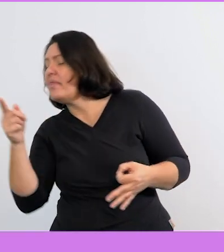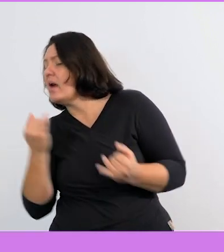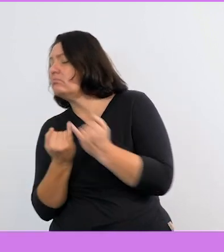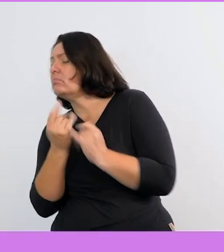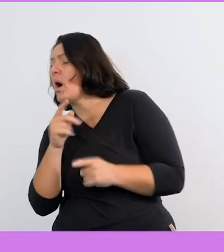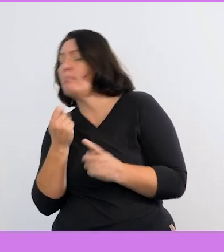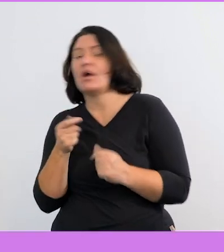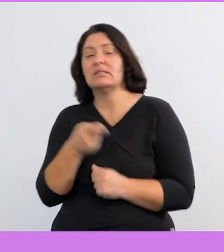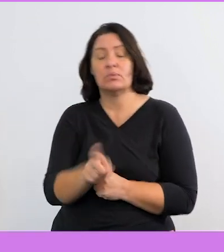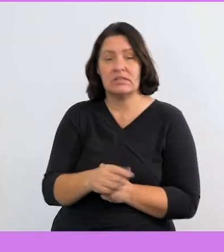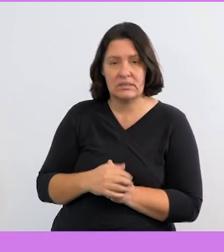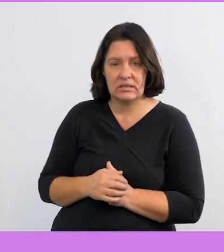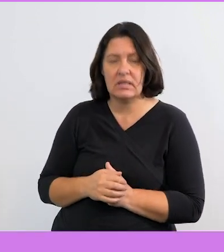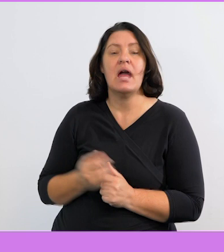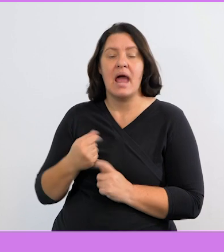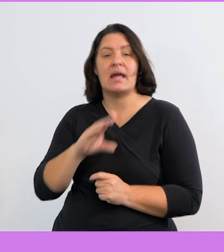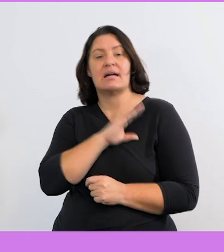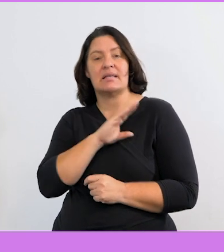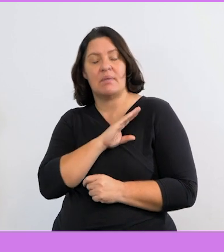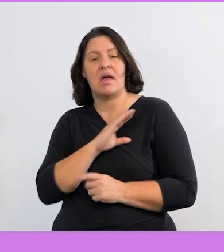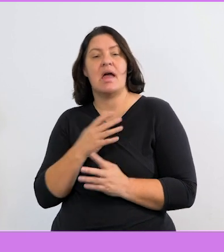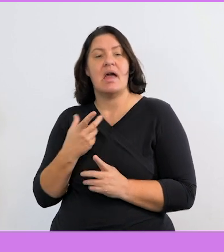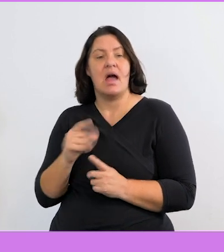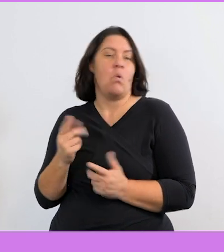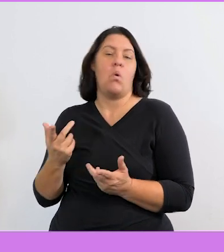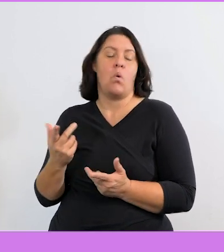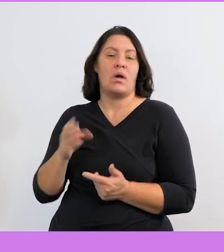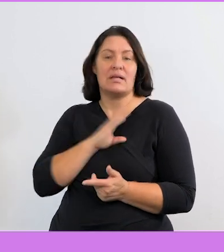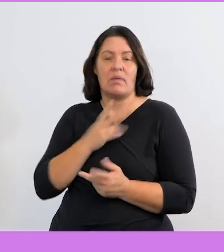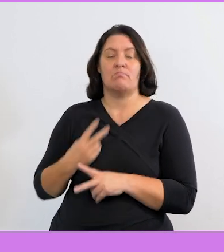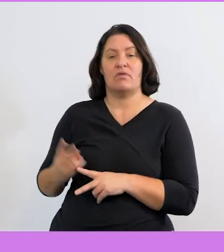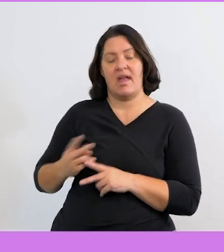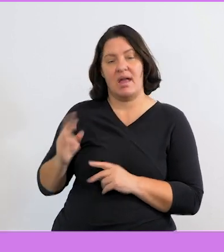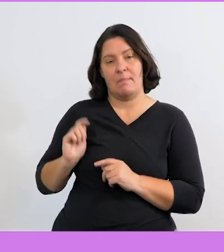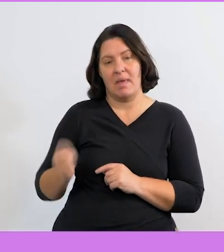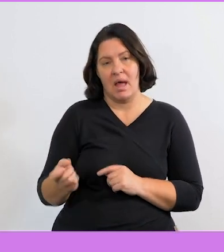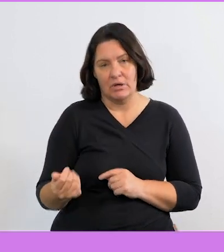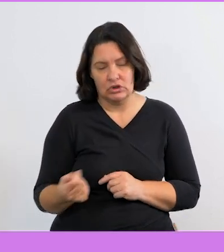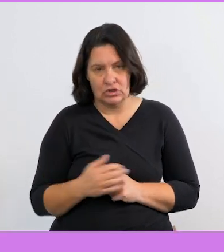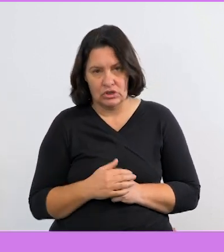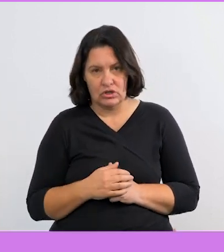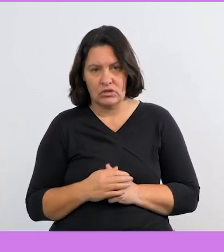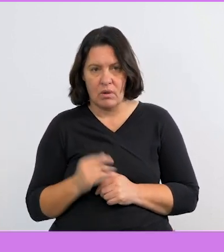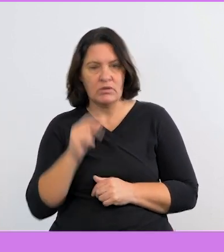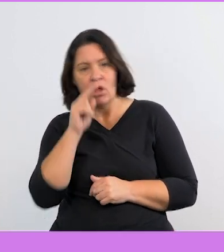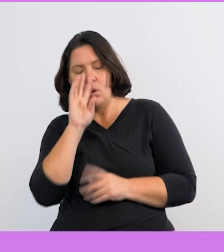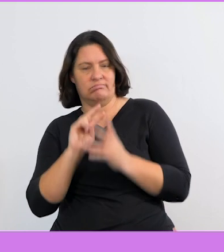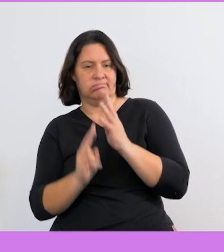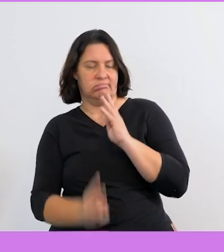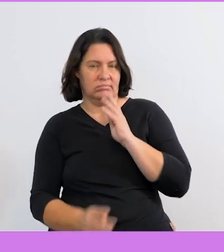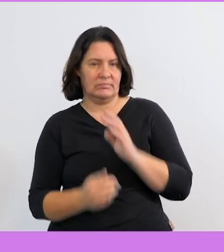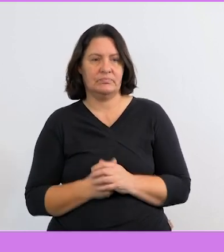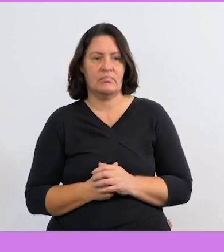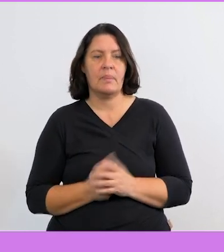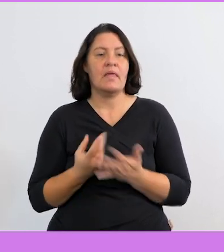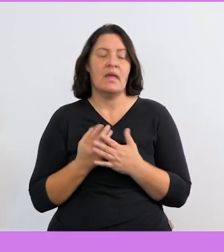competitors' prices, and then the price for the customer, or the price that the customer is prepared to pay. So we have to